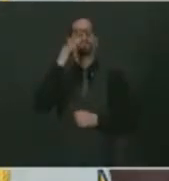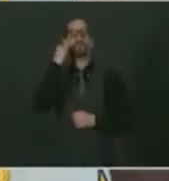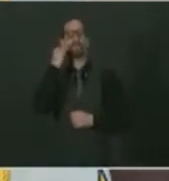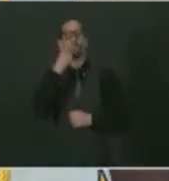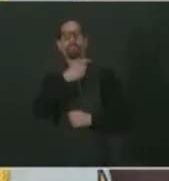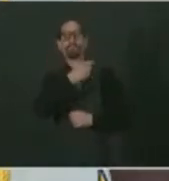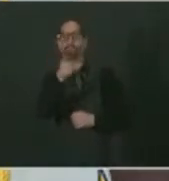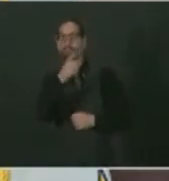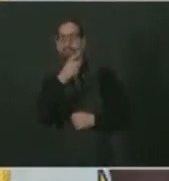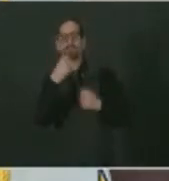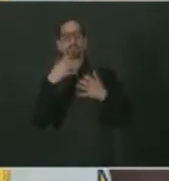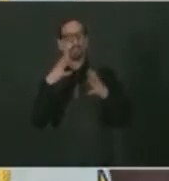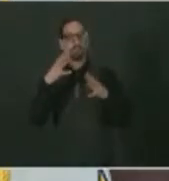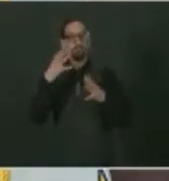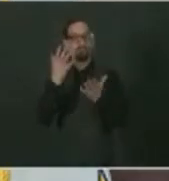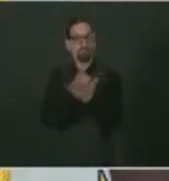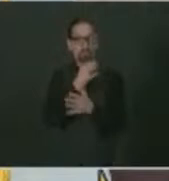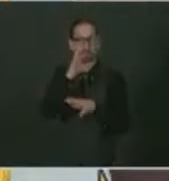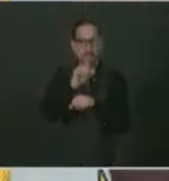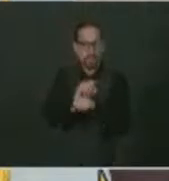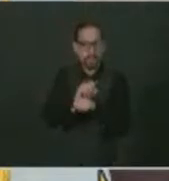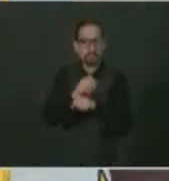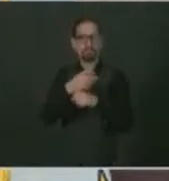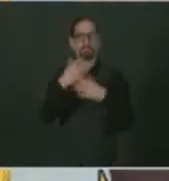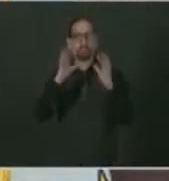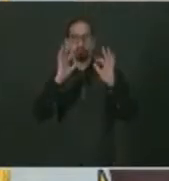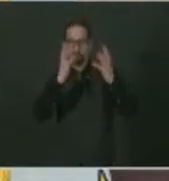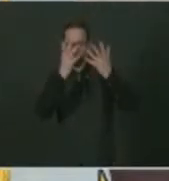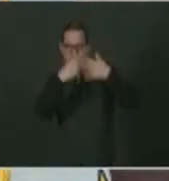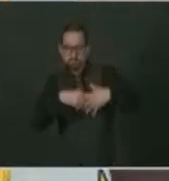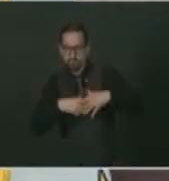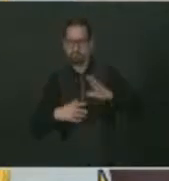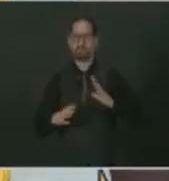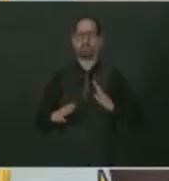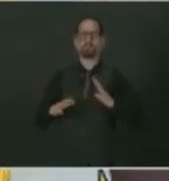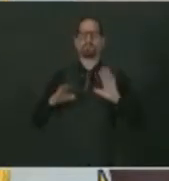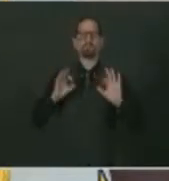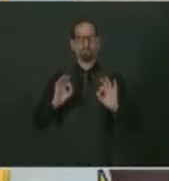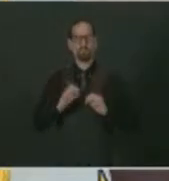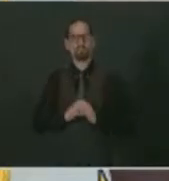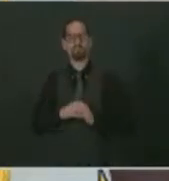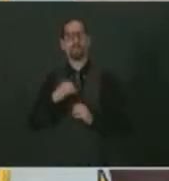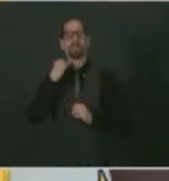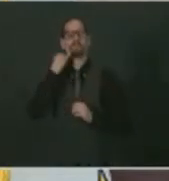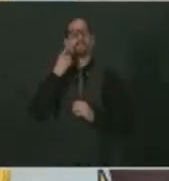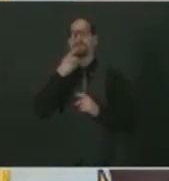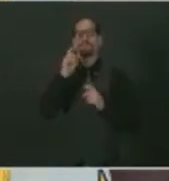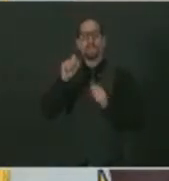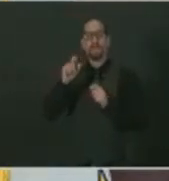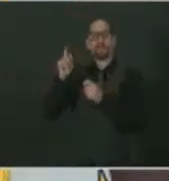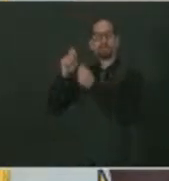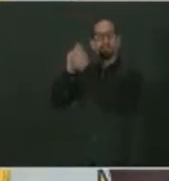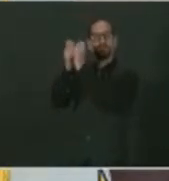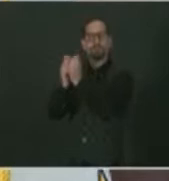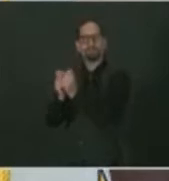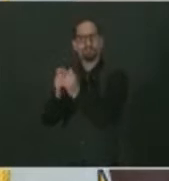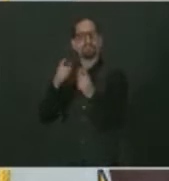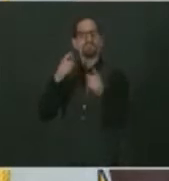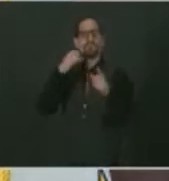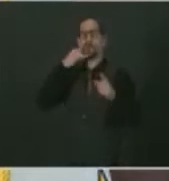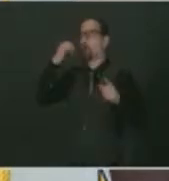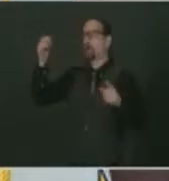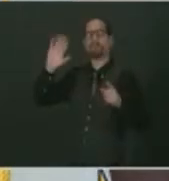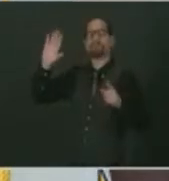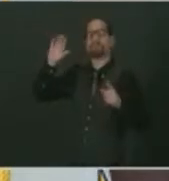appointment. Those people will be removed from the vaccine interest notification list, meaning that they won't be contacted about an appointment because